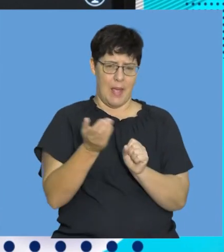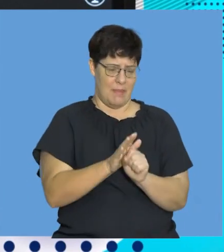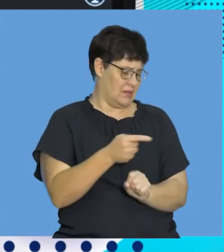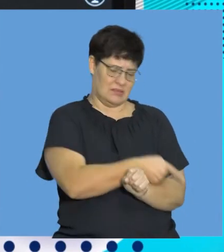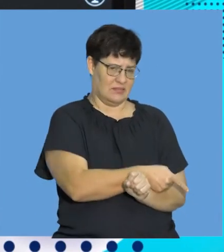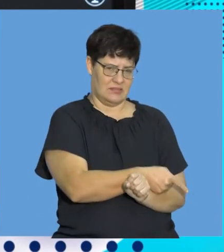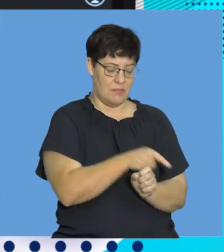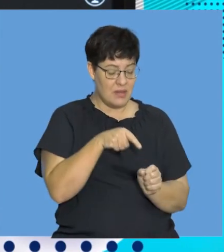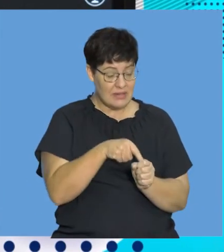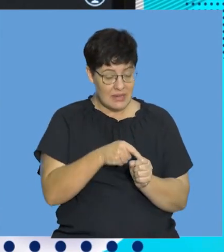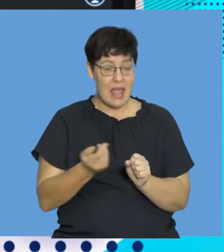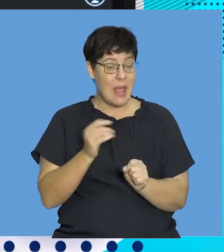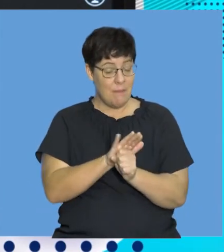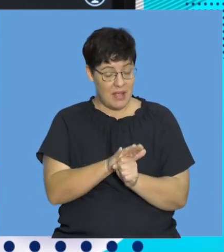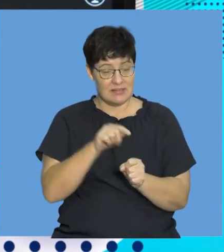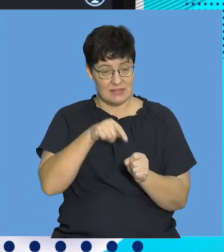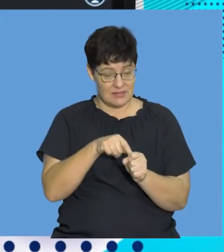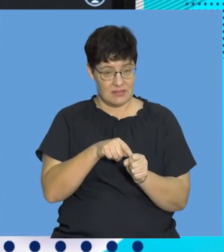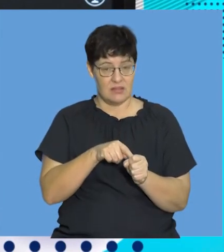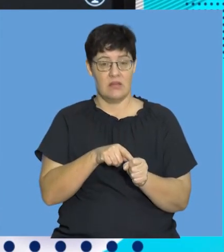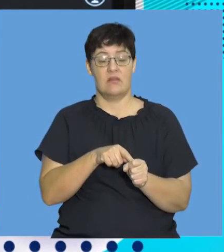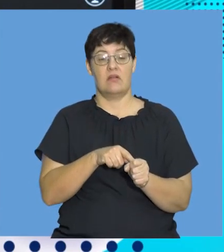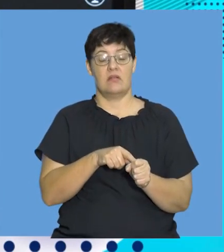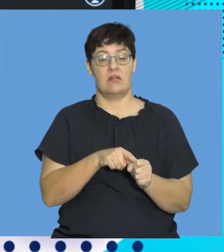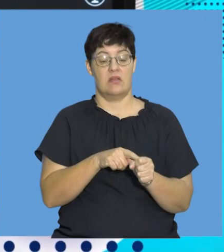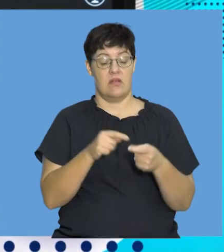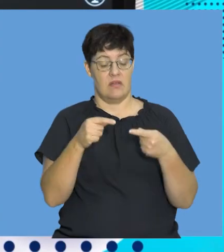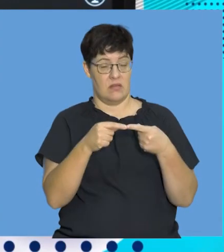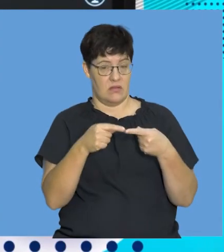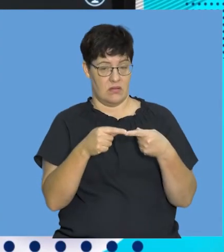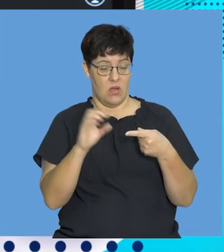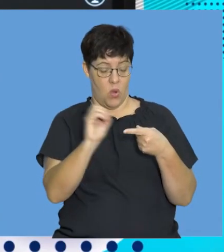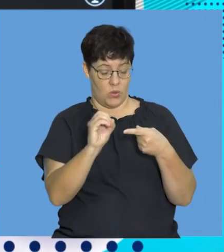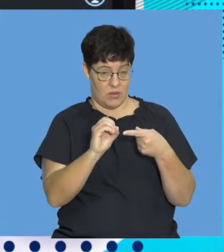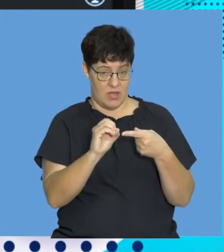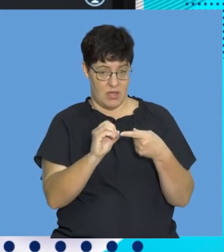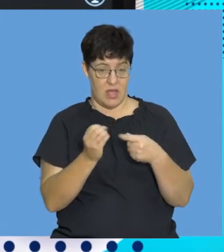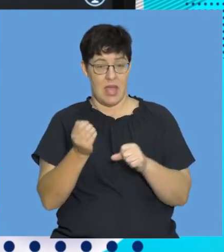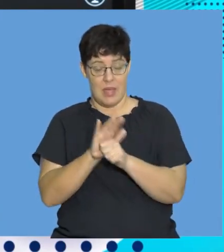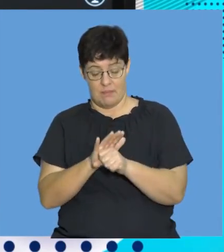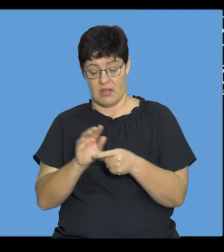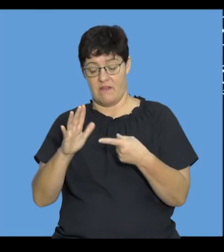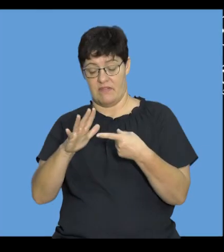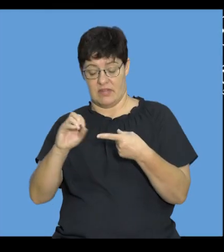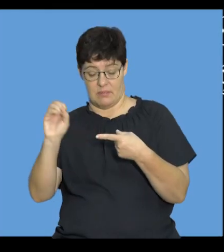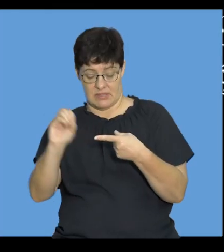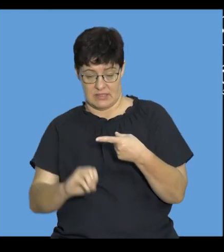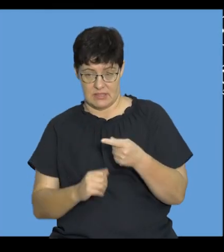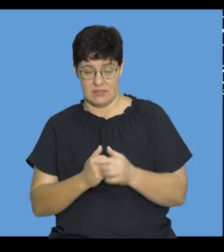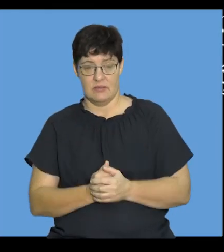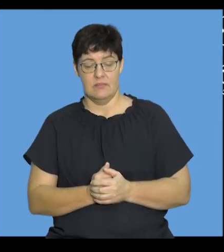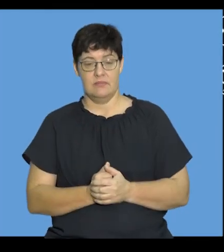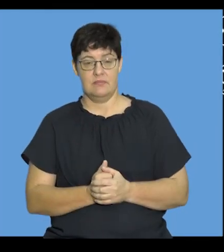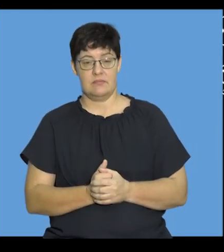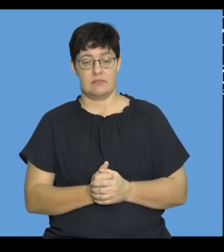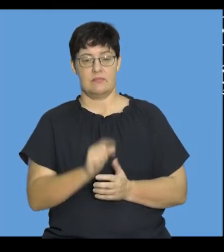October impact? It will impact in the following manner. October will be 50%. Let's do that first.